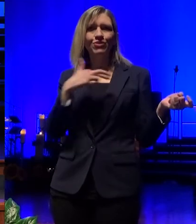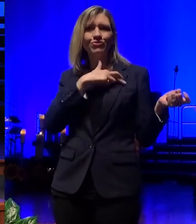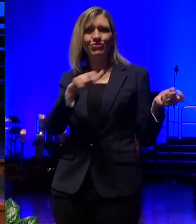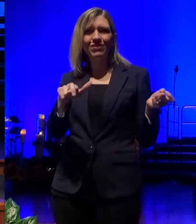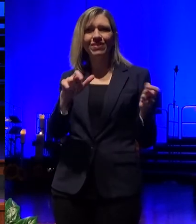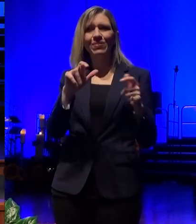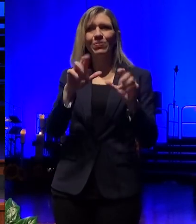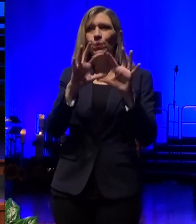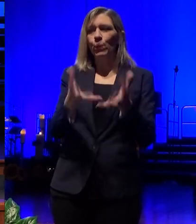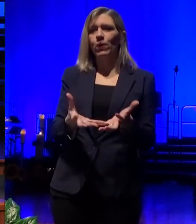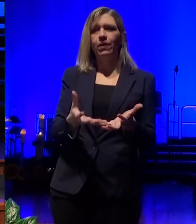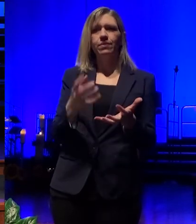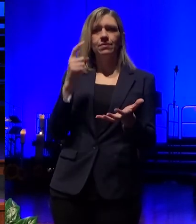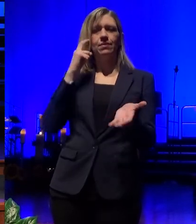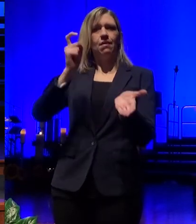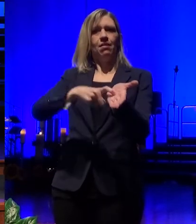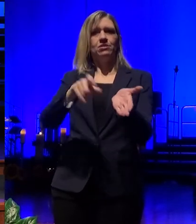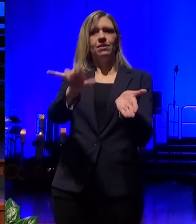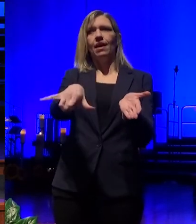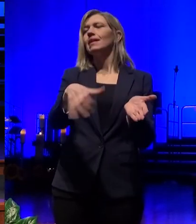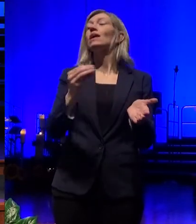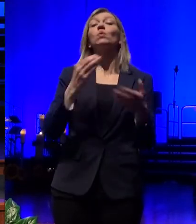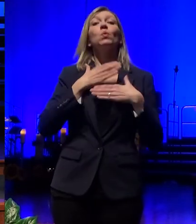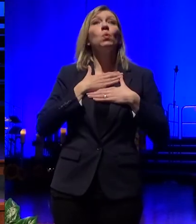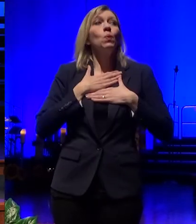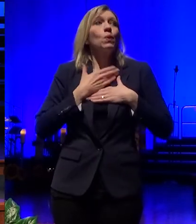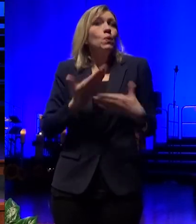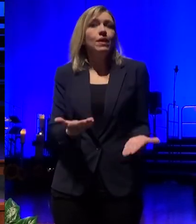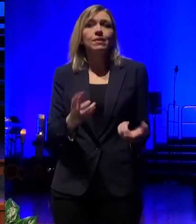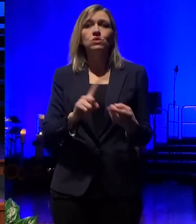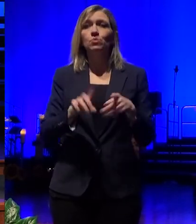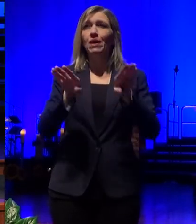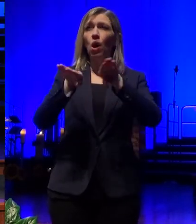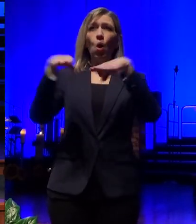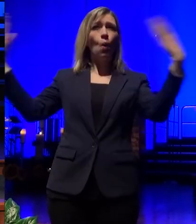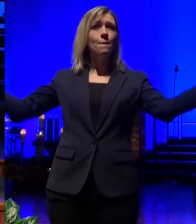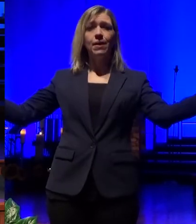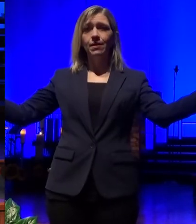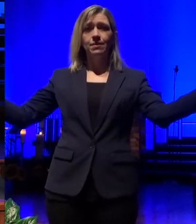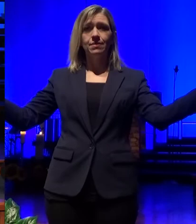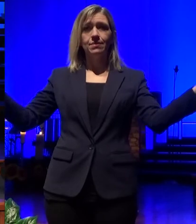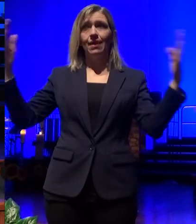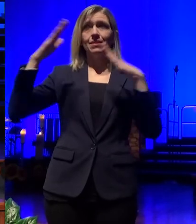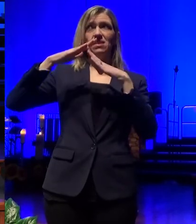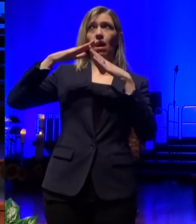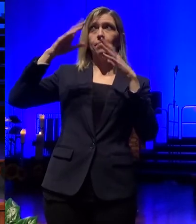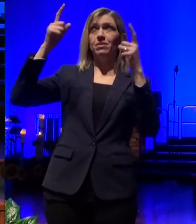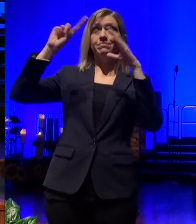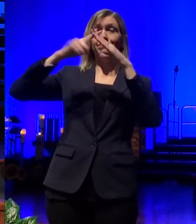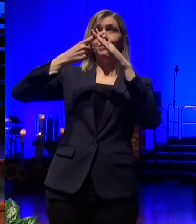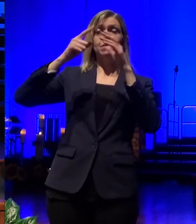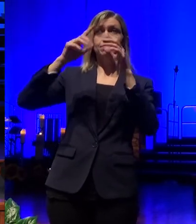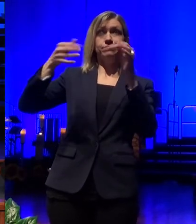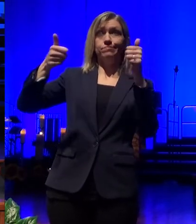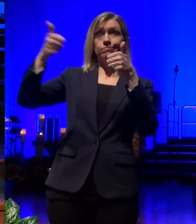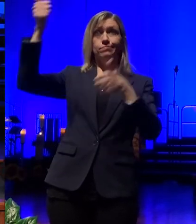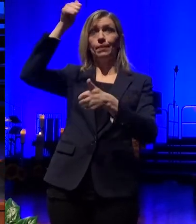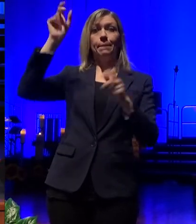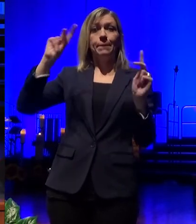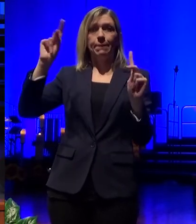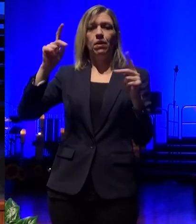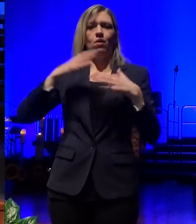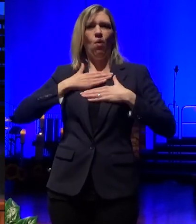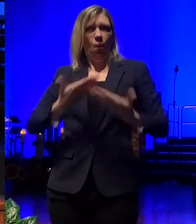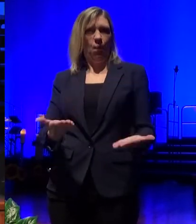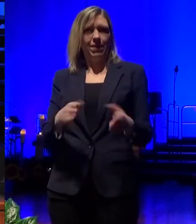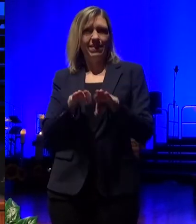the acknowledgement of that, and the willingness to be open at the top, as our founder talked about. To me,